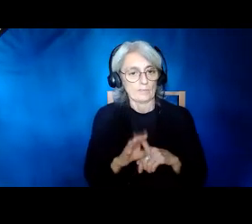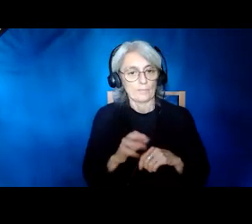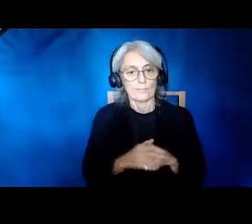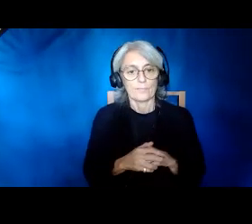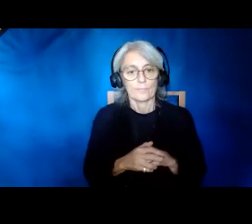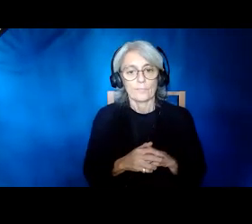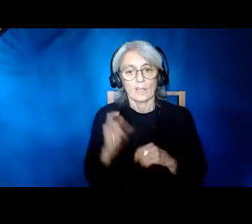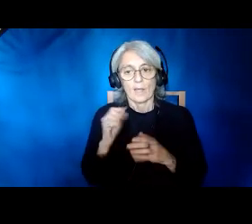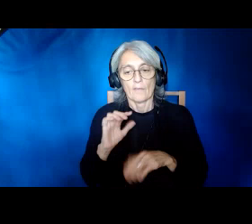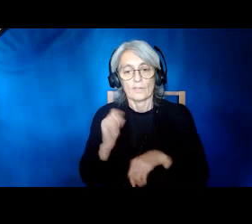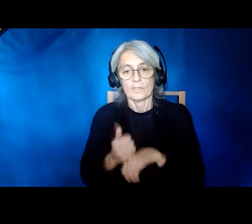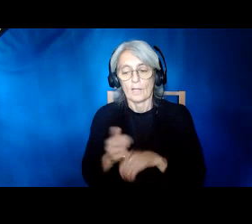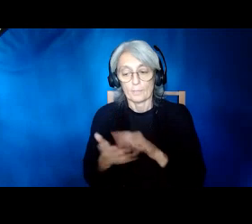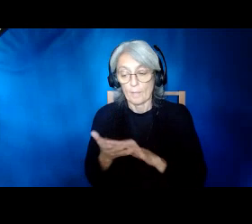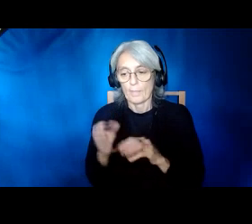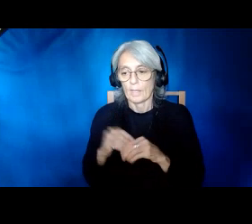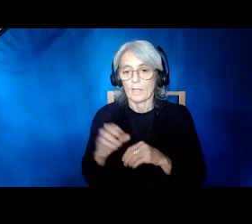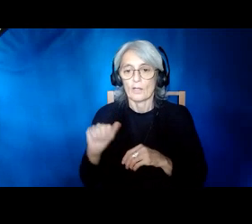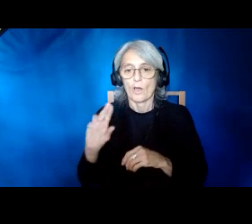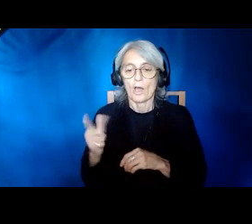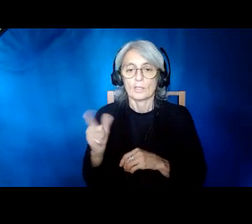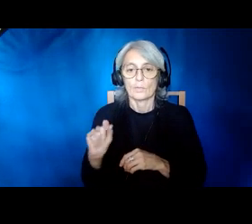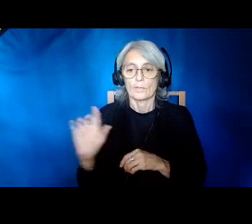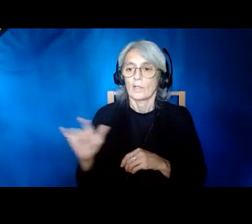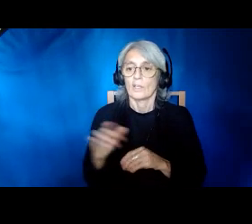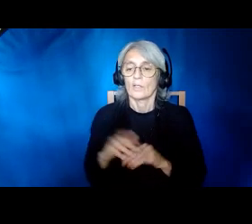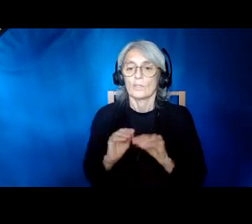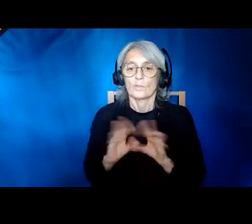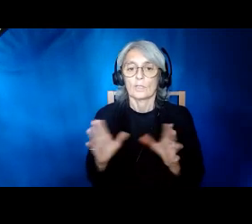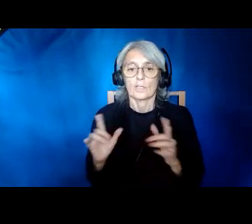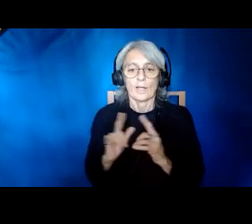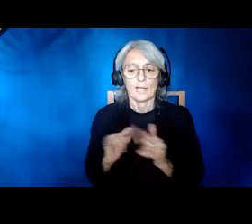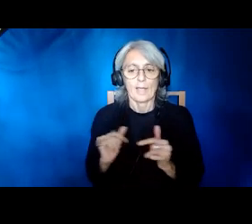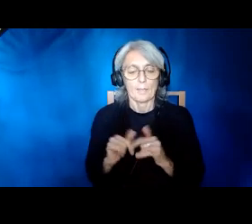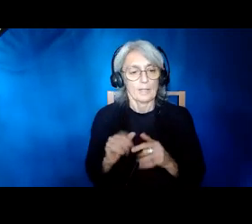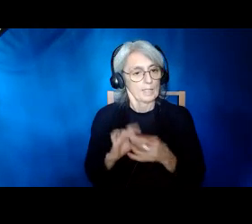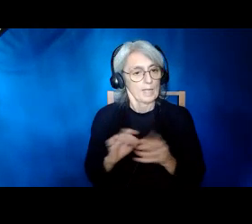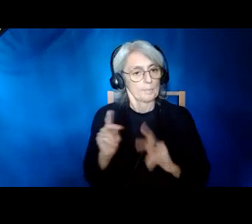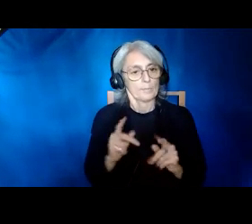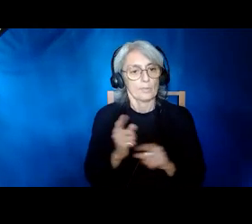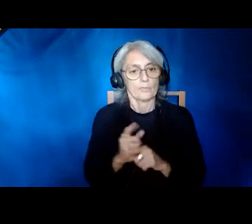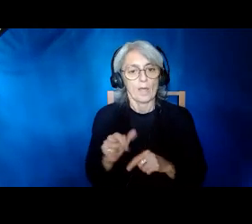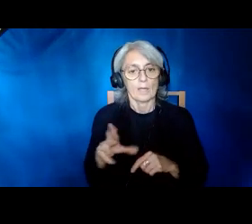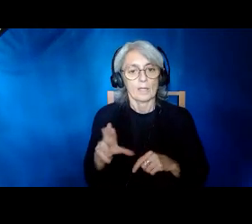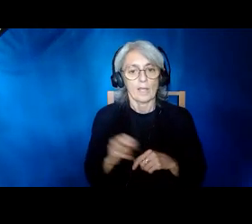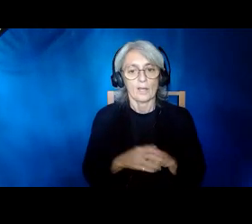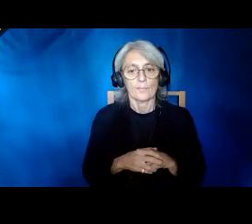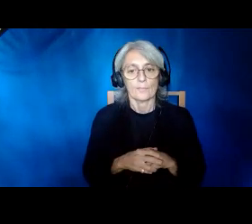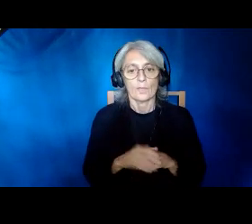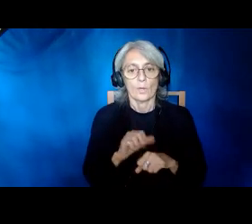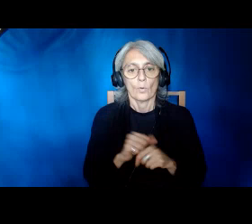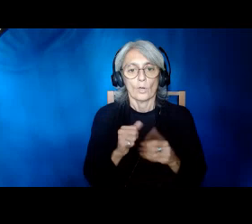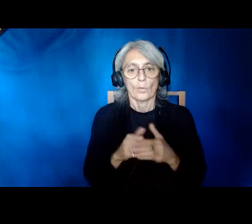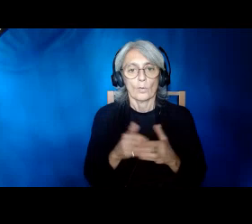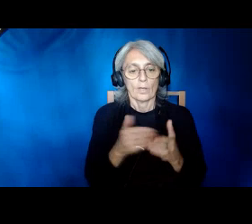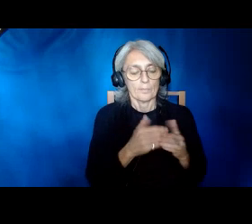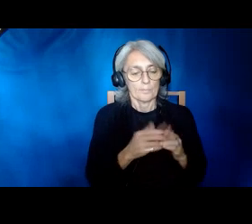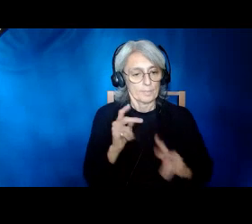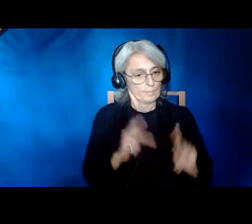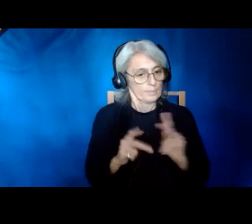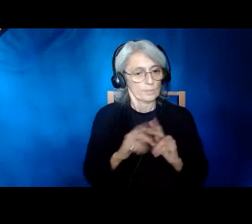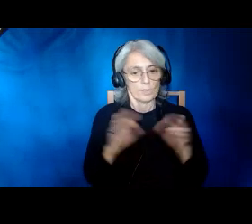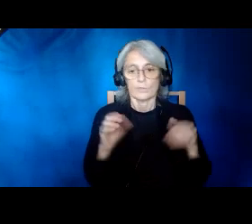governor in August 2025 to clear encampments and connect people with the care they need, working alongside local partners to address encampments on